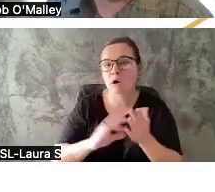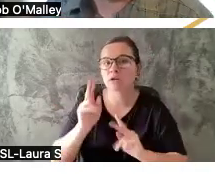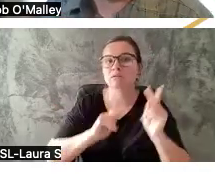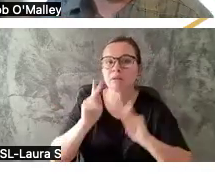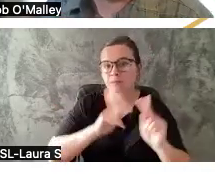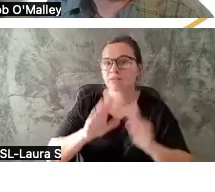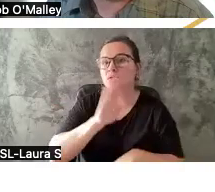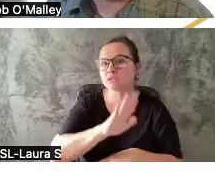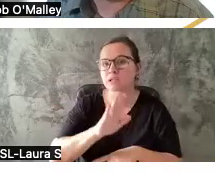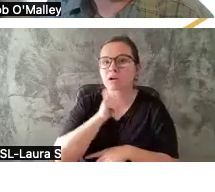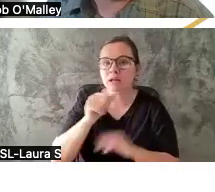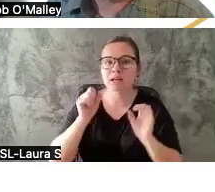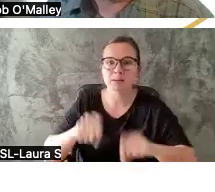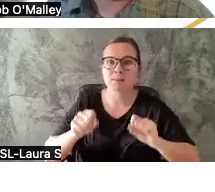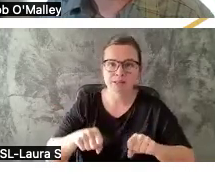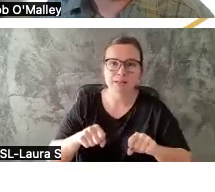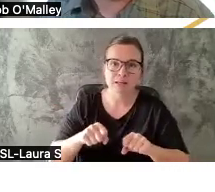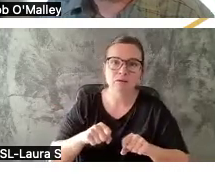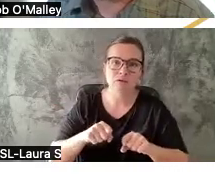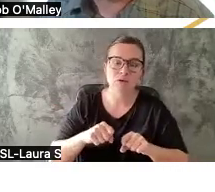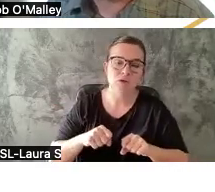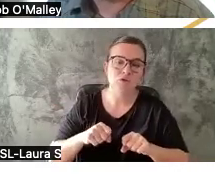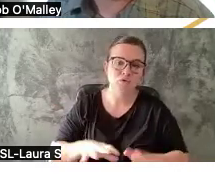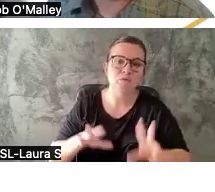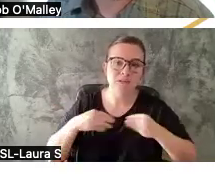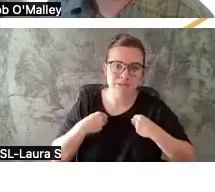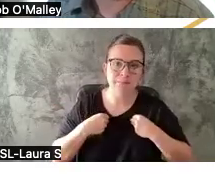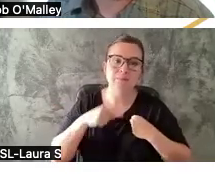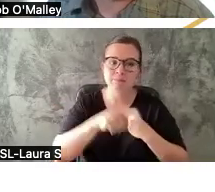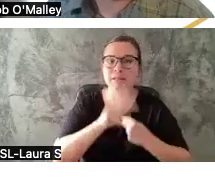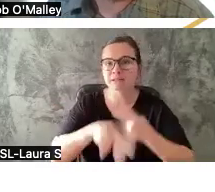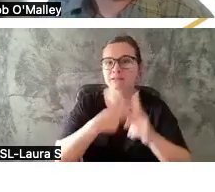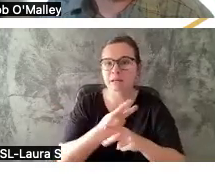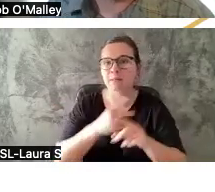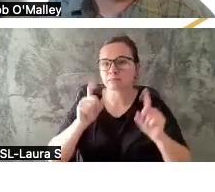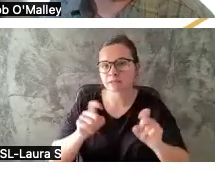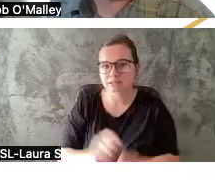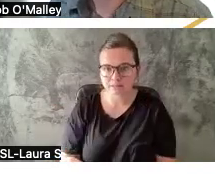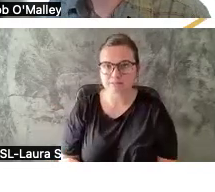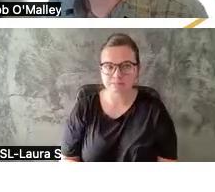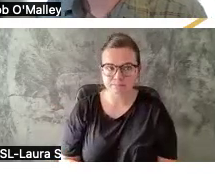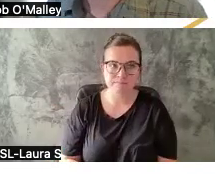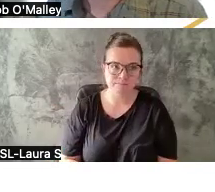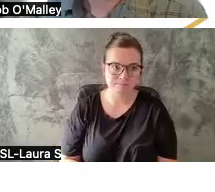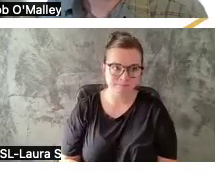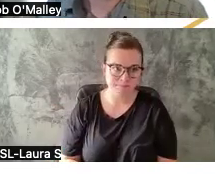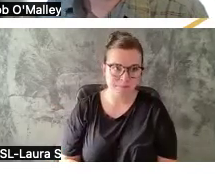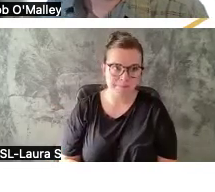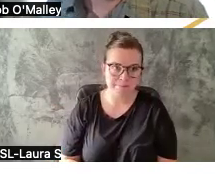ambivalence or uncertainty about how much meaning we want to ascribe to these tests.